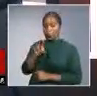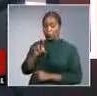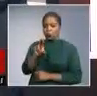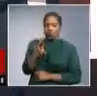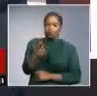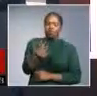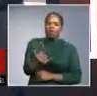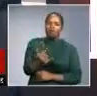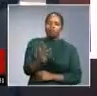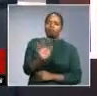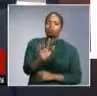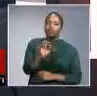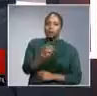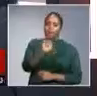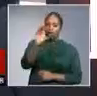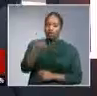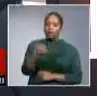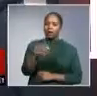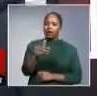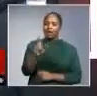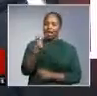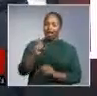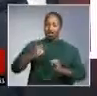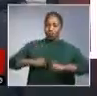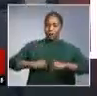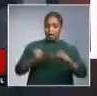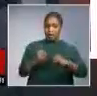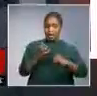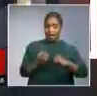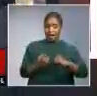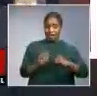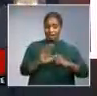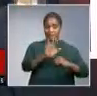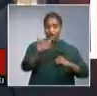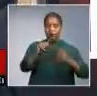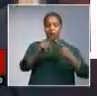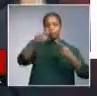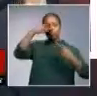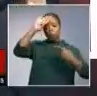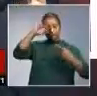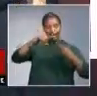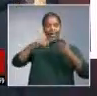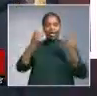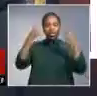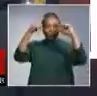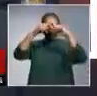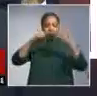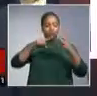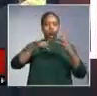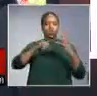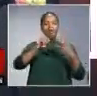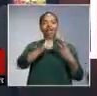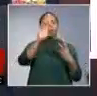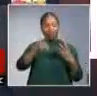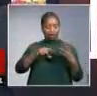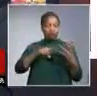has a South African Customs Union agreement with the region, the likes of Botswana, Lesotho and South Africa, as well